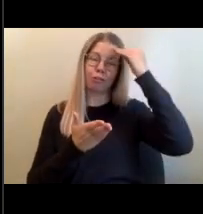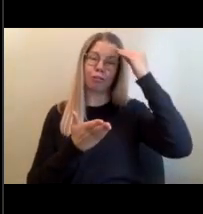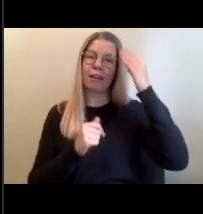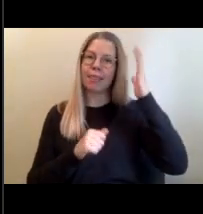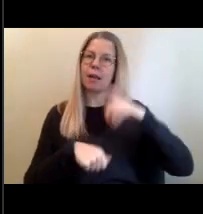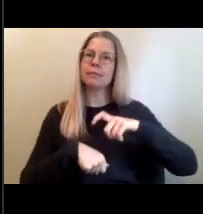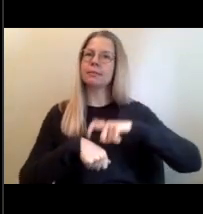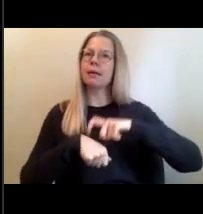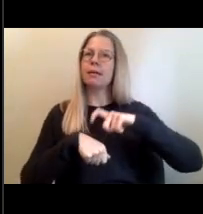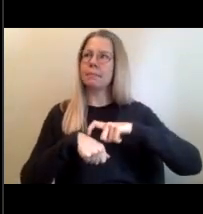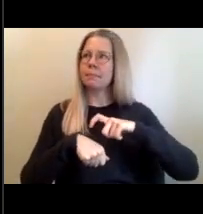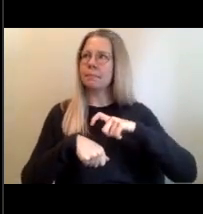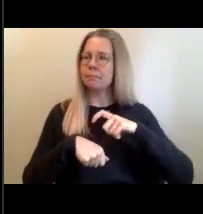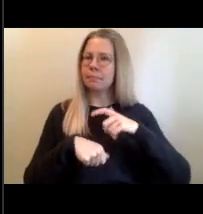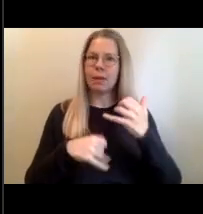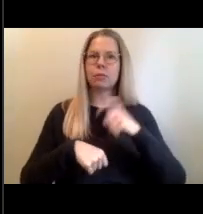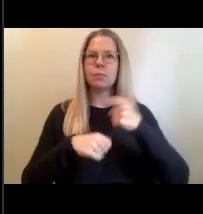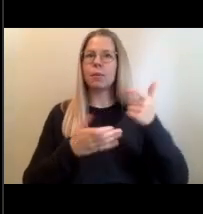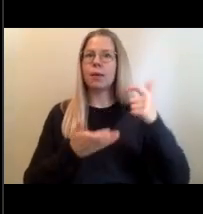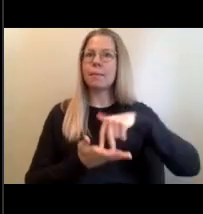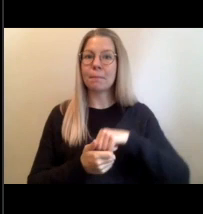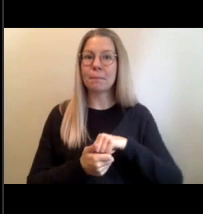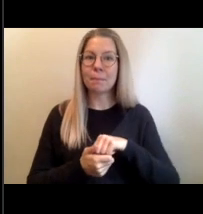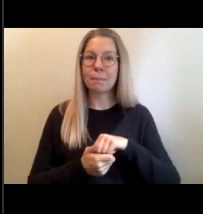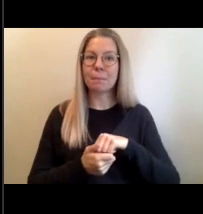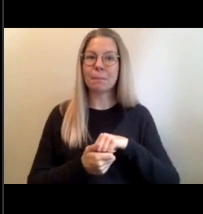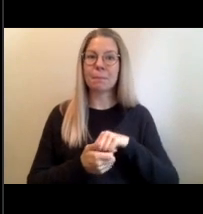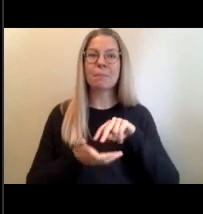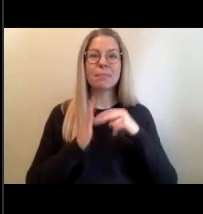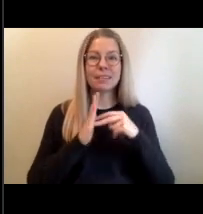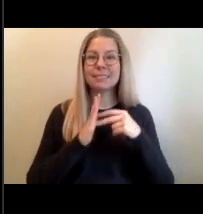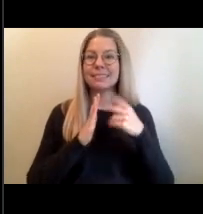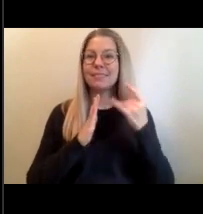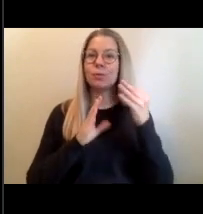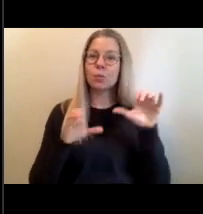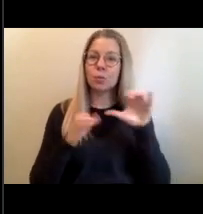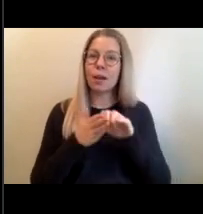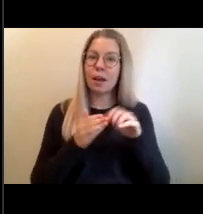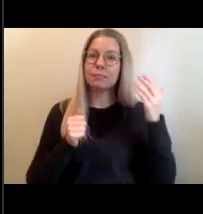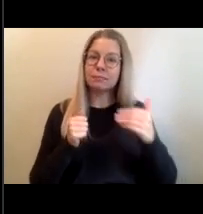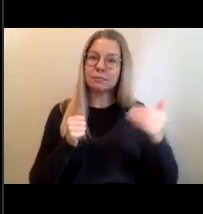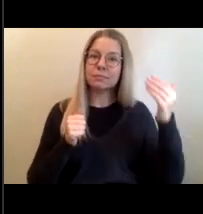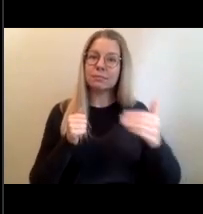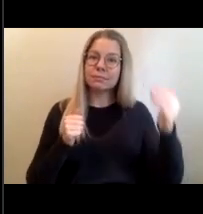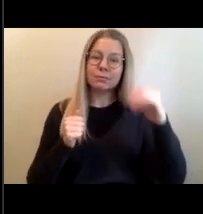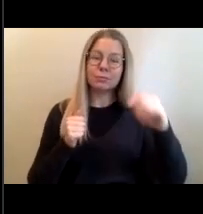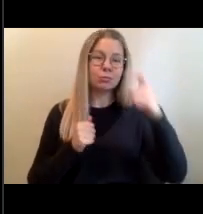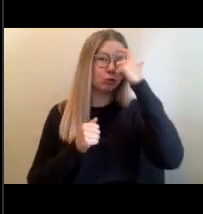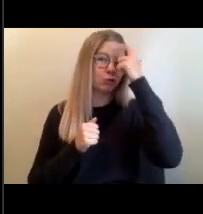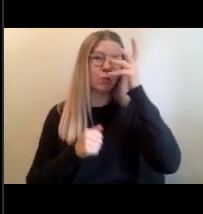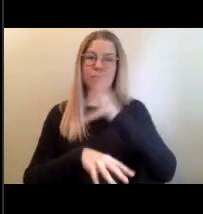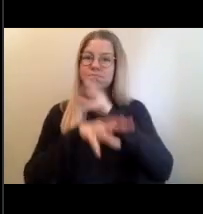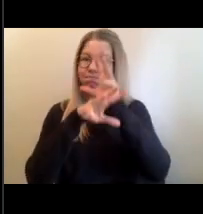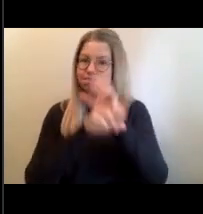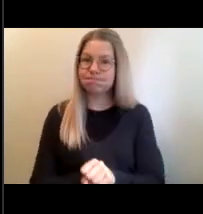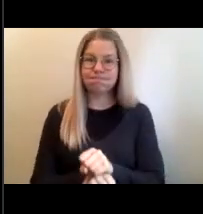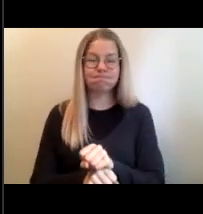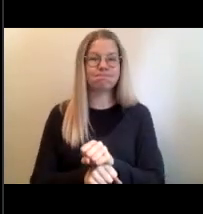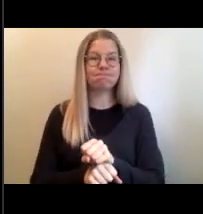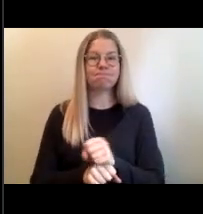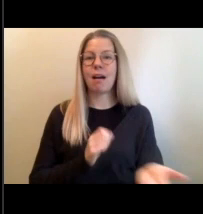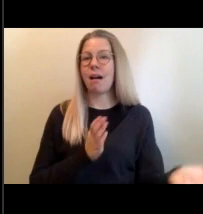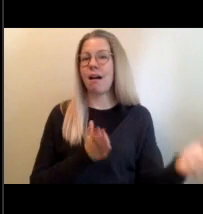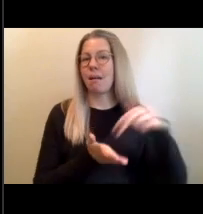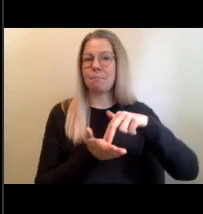to reinforce this mechanism, you'll find it harder and harder to sustain sleep at night. So think of it as this